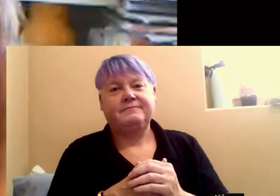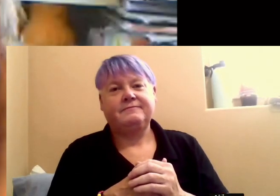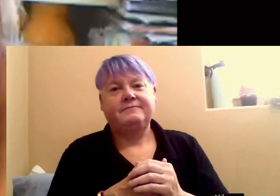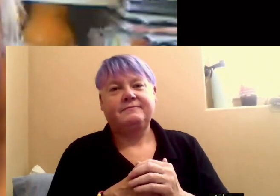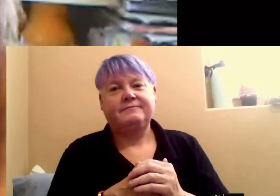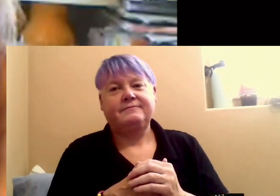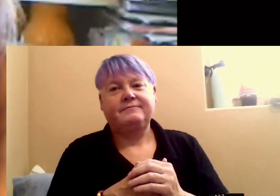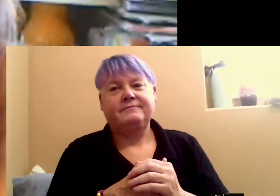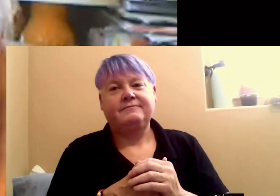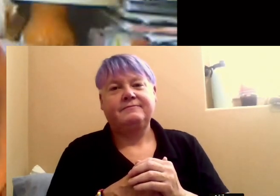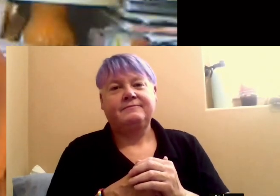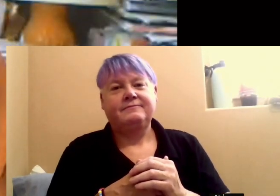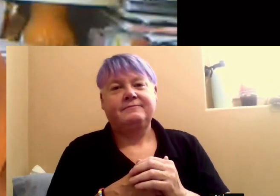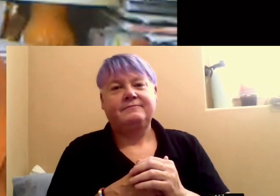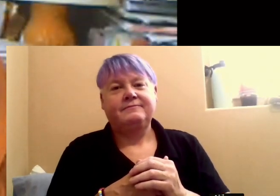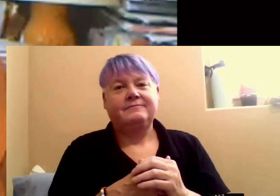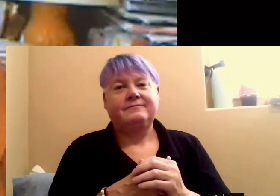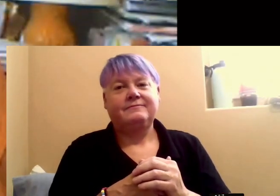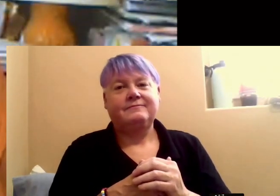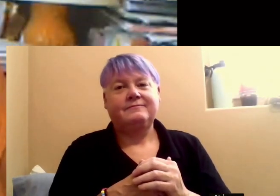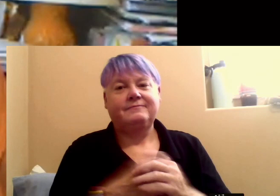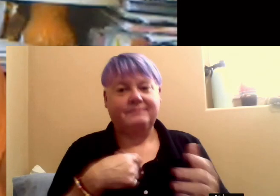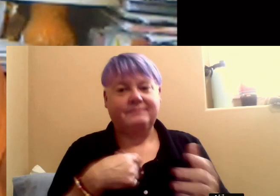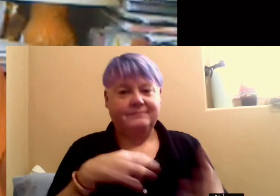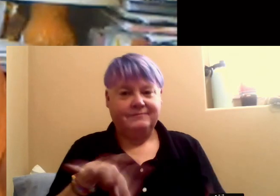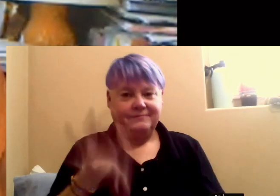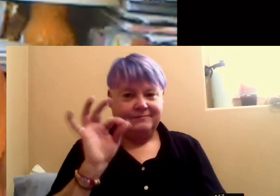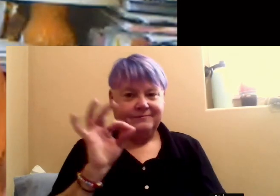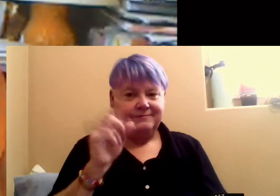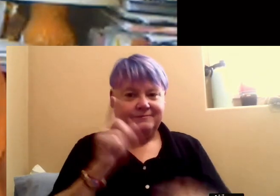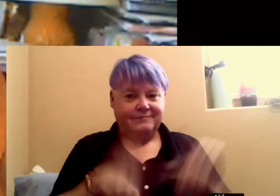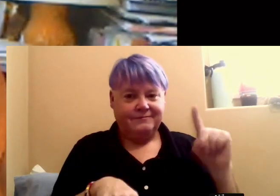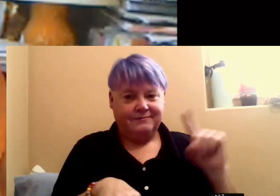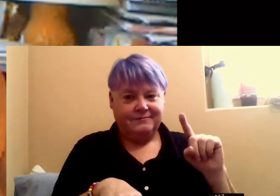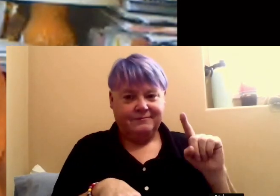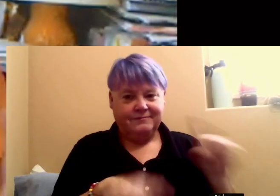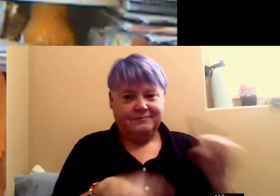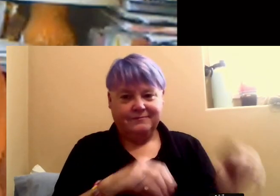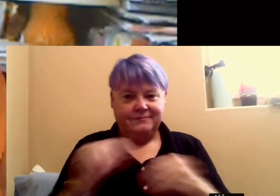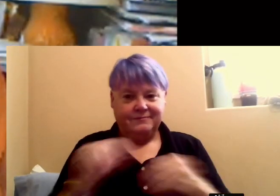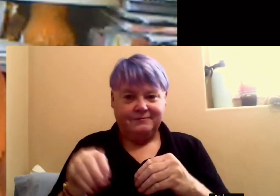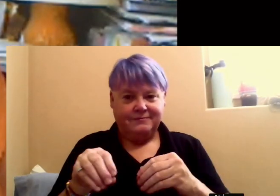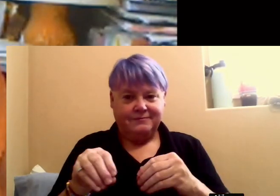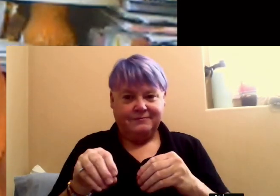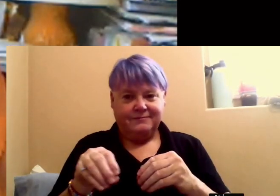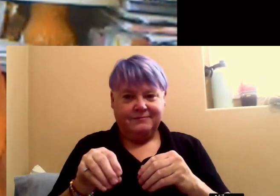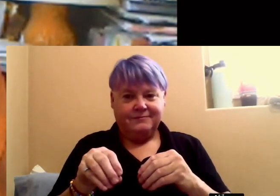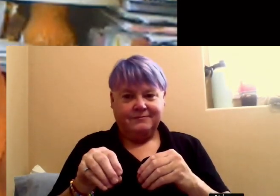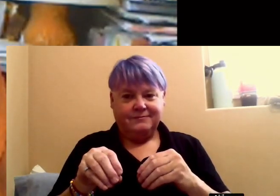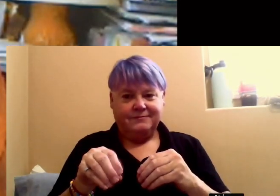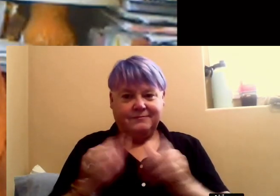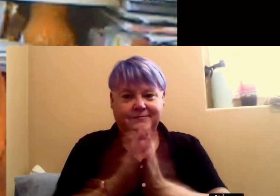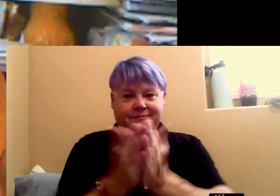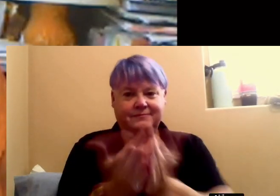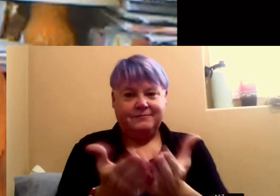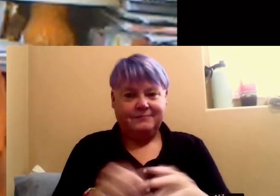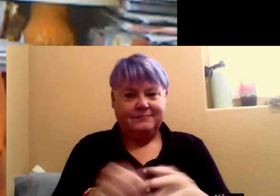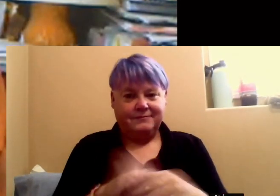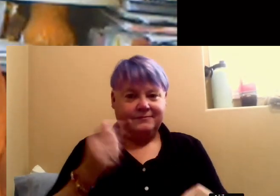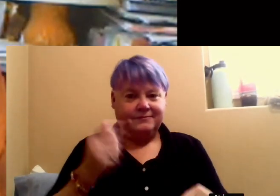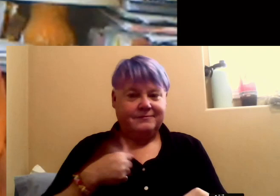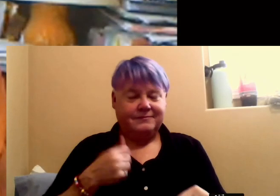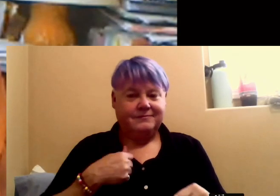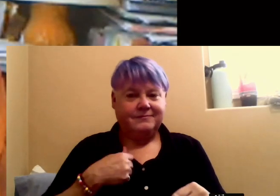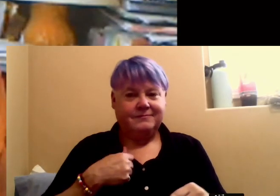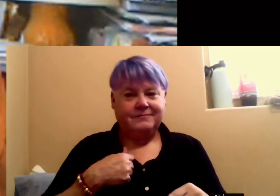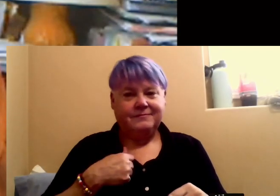Yeah. I find that I can't move the books out of Canada. And